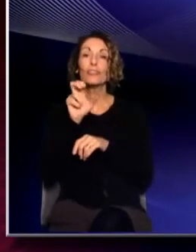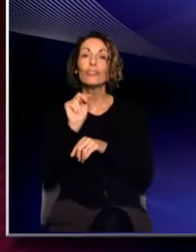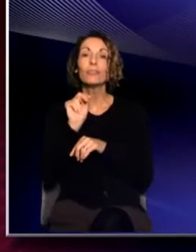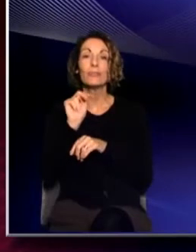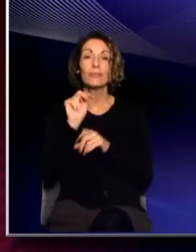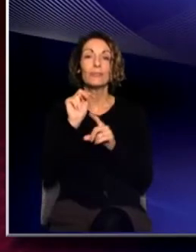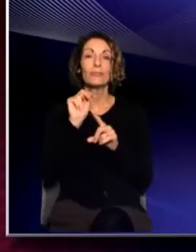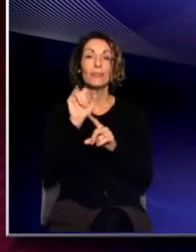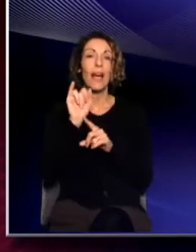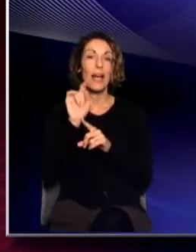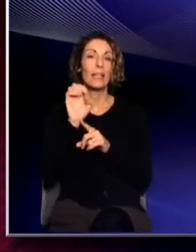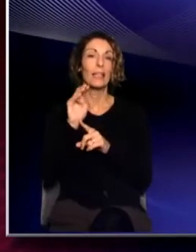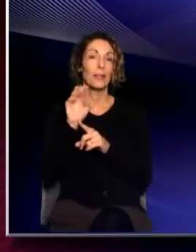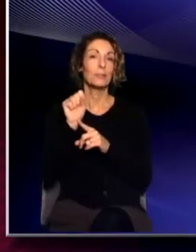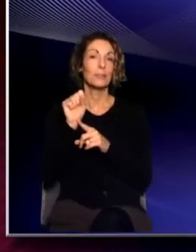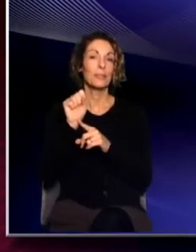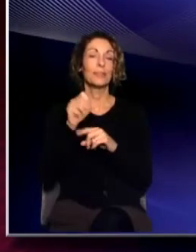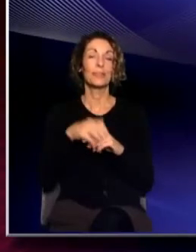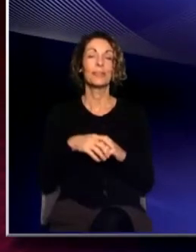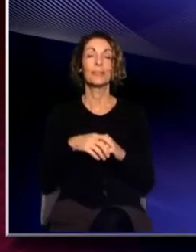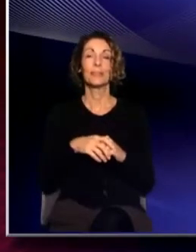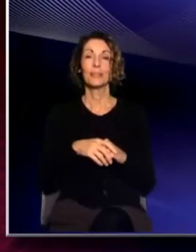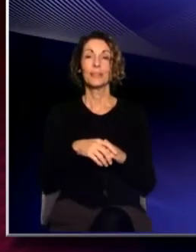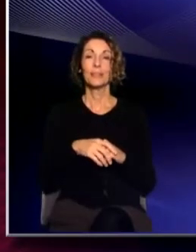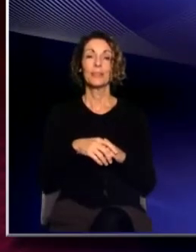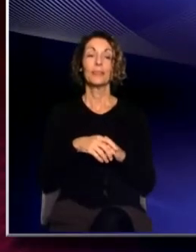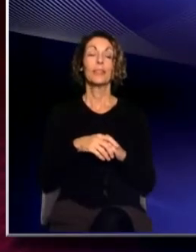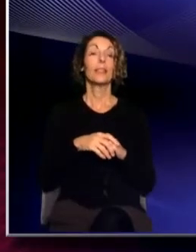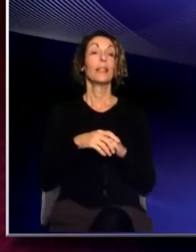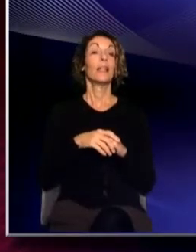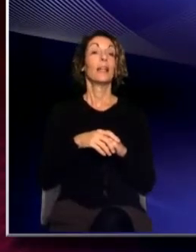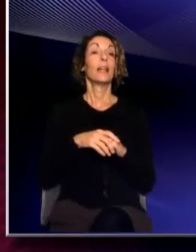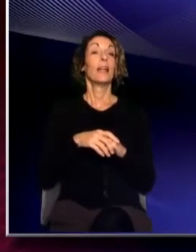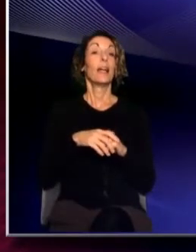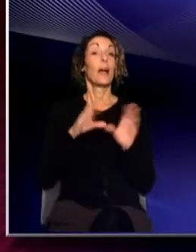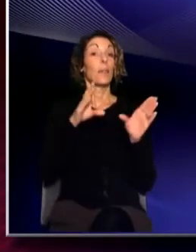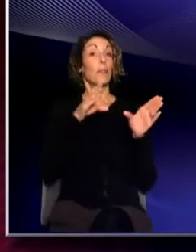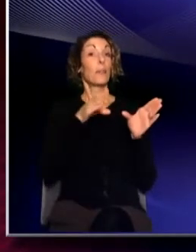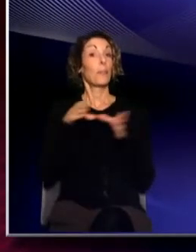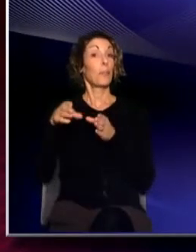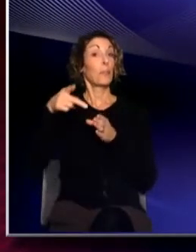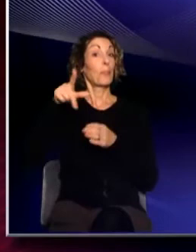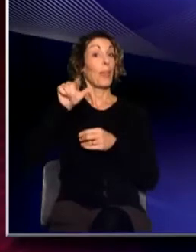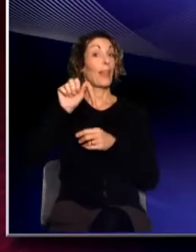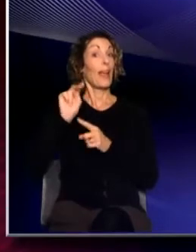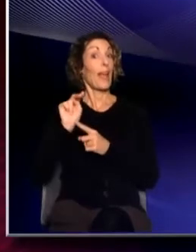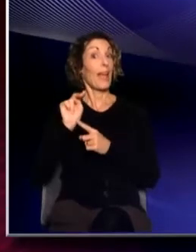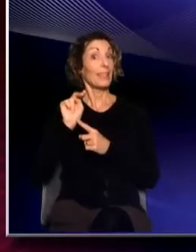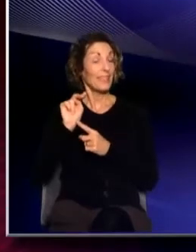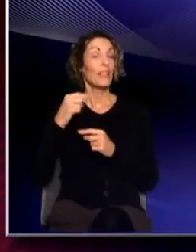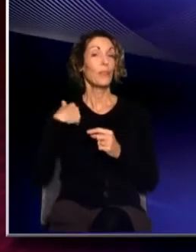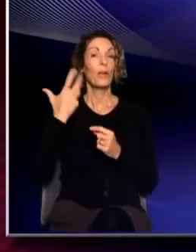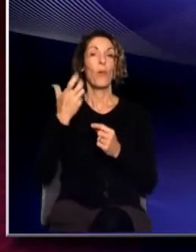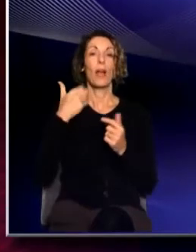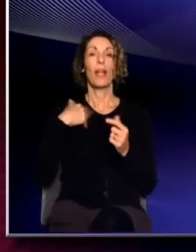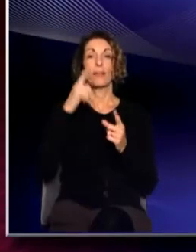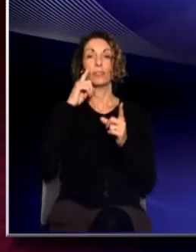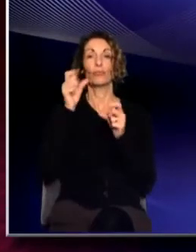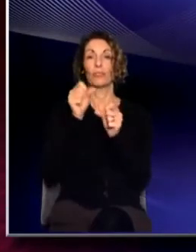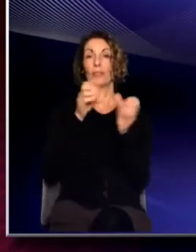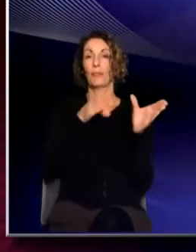action items. The plan is to have a strategic plan in 6